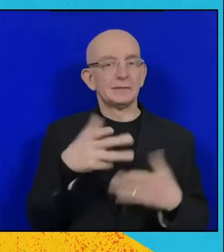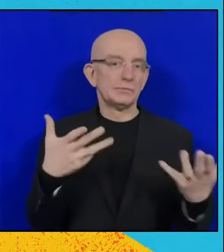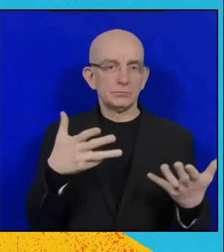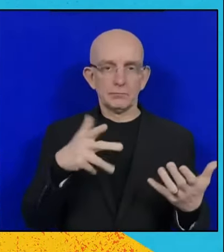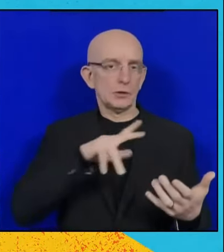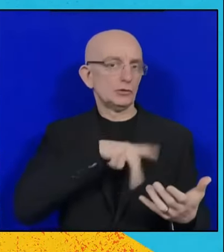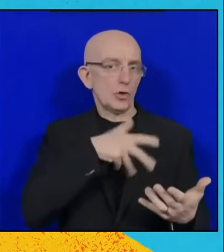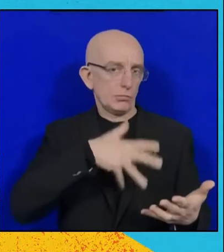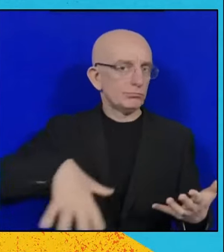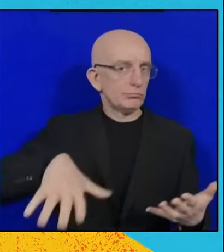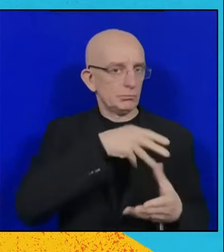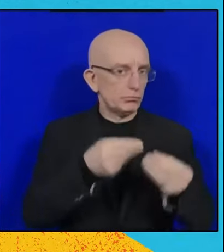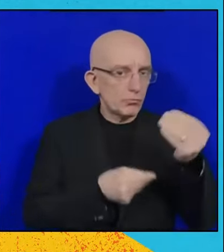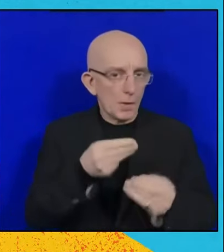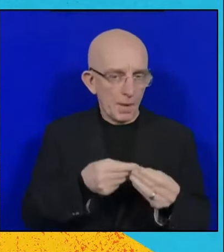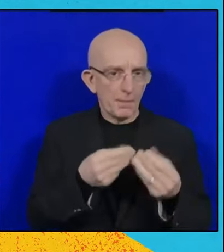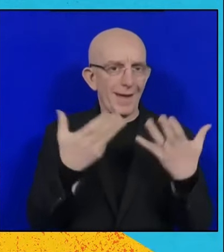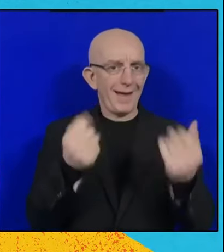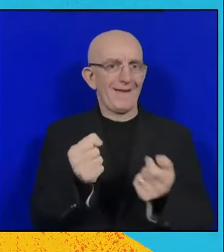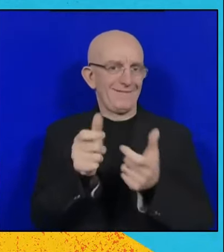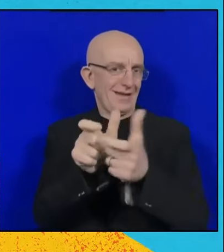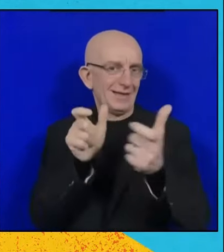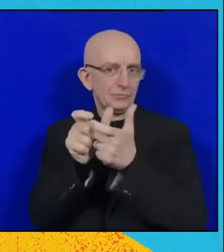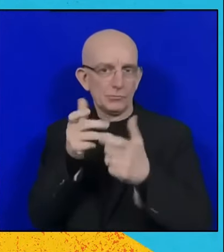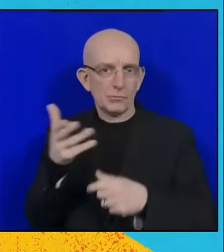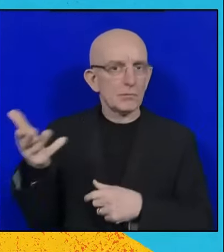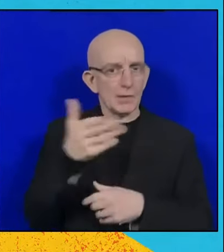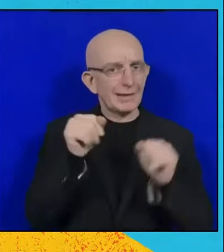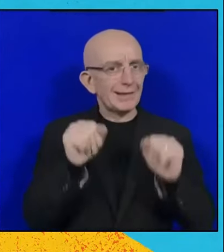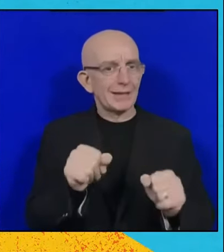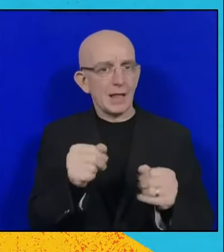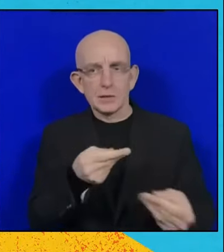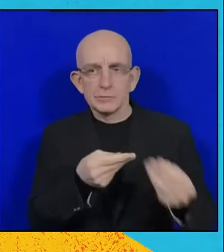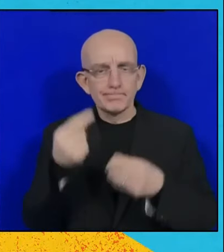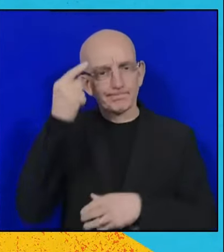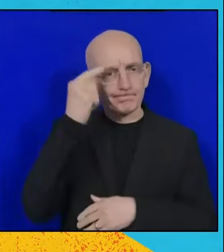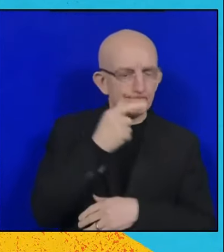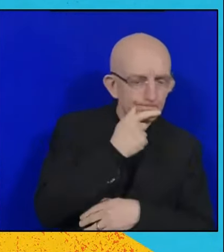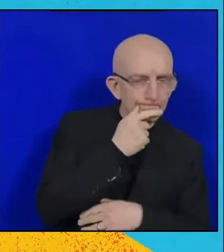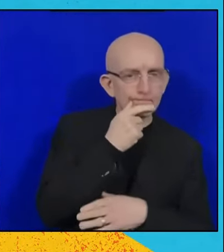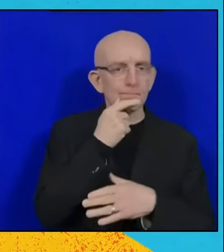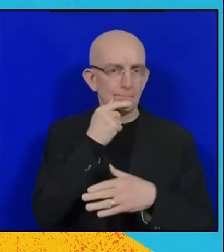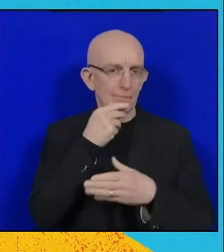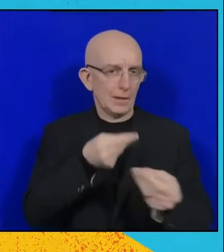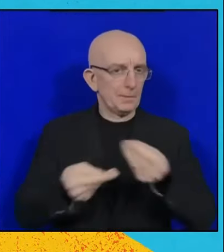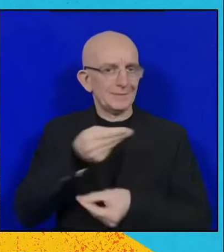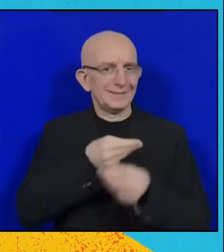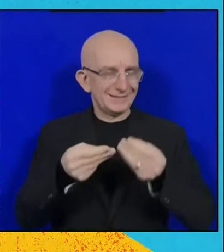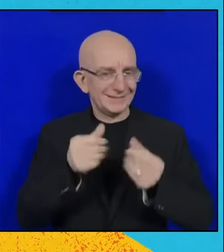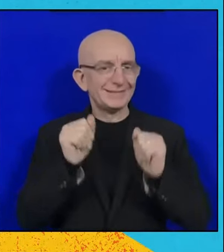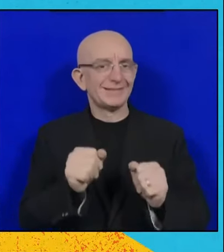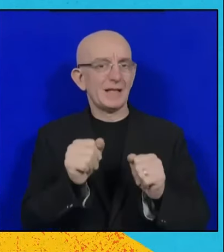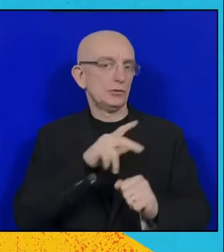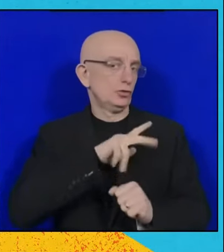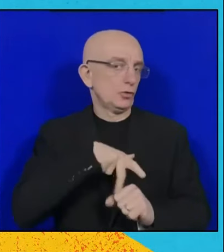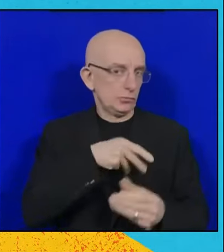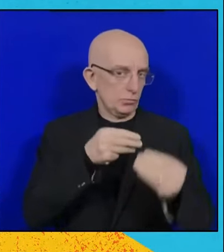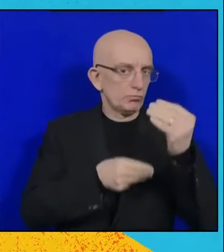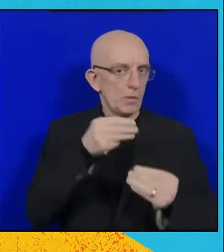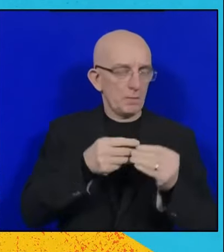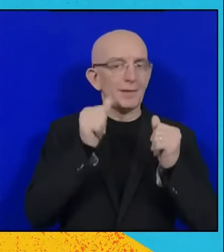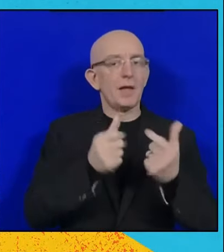profit. But even though young people are innovative, we have to admit that young people may also face